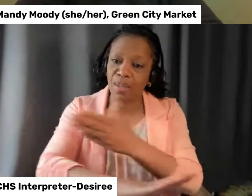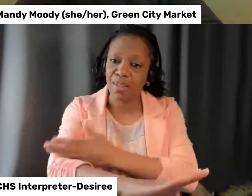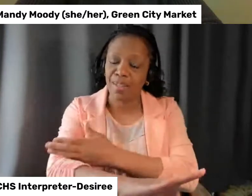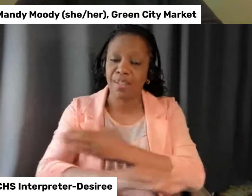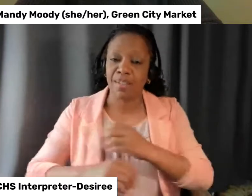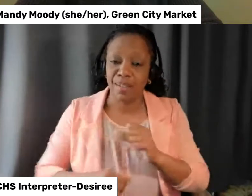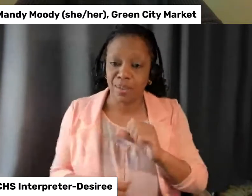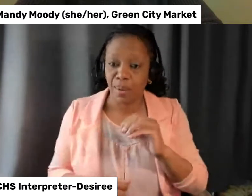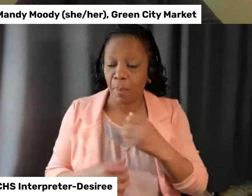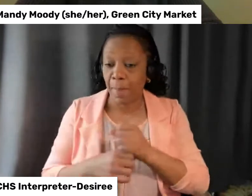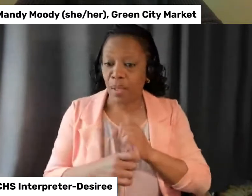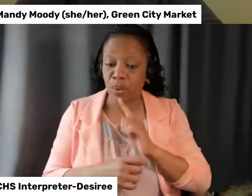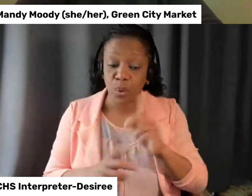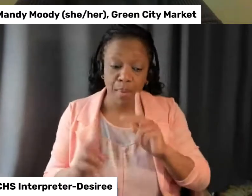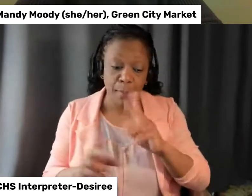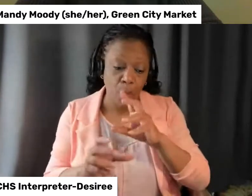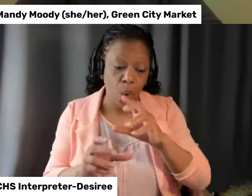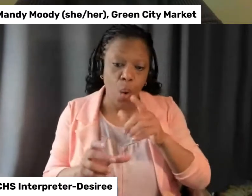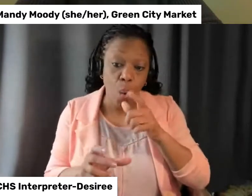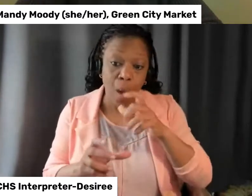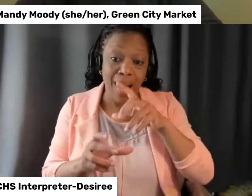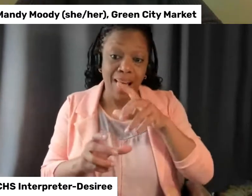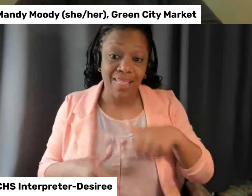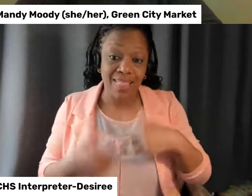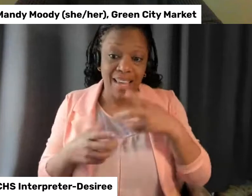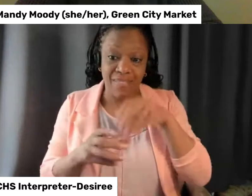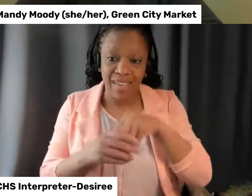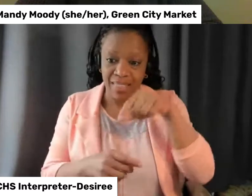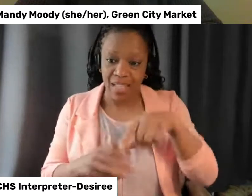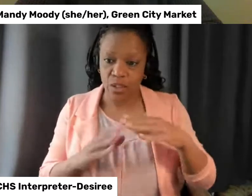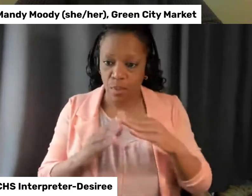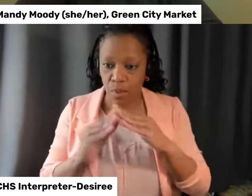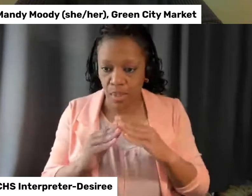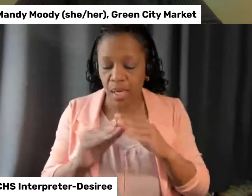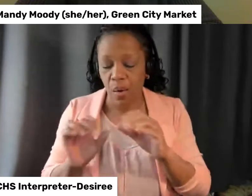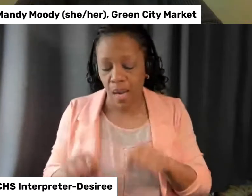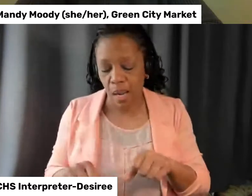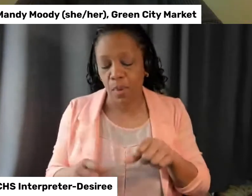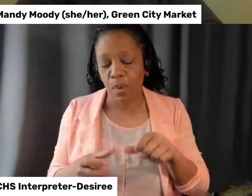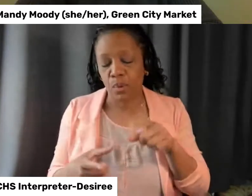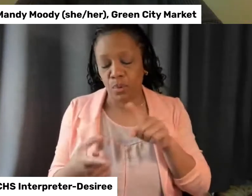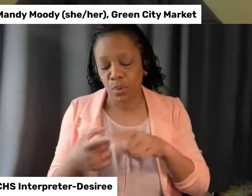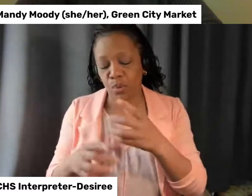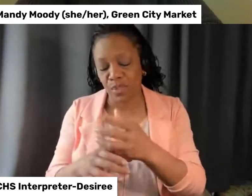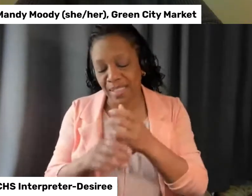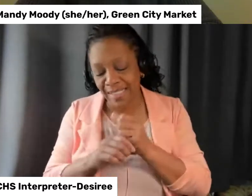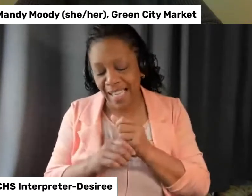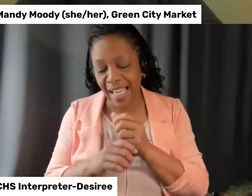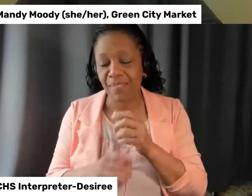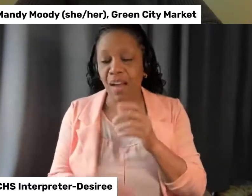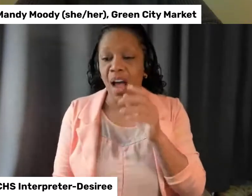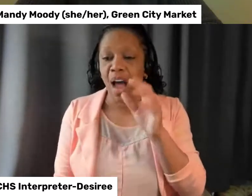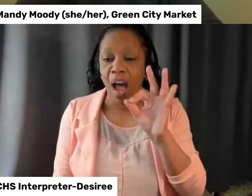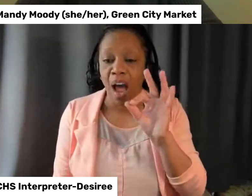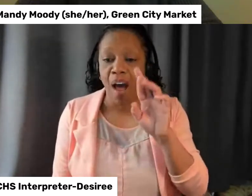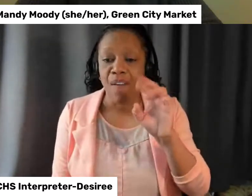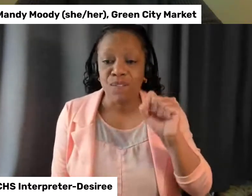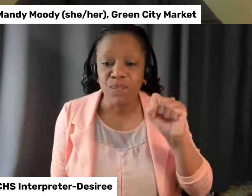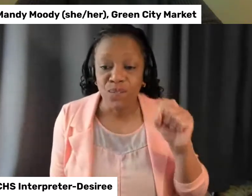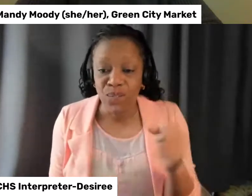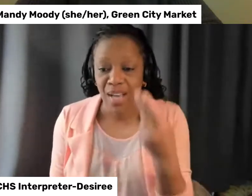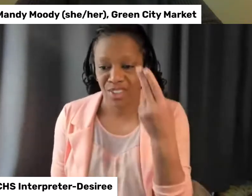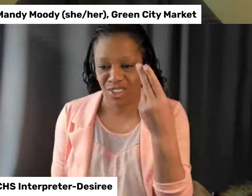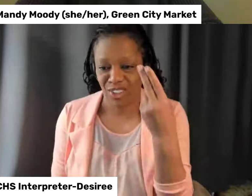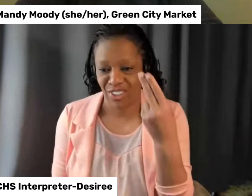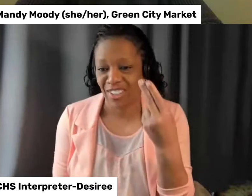that residents of our community are able to receive some fresh and some of the freshest produce that can